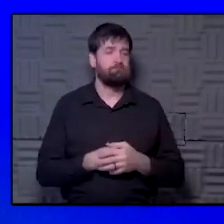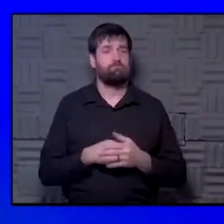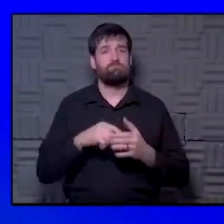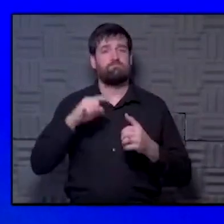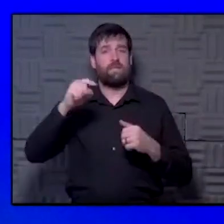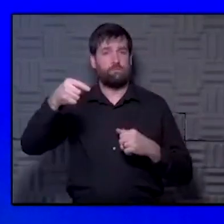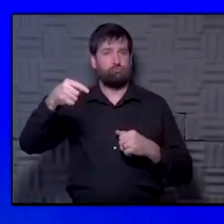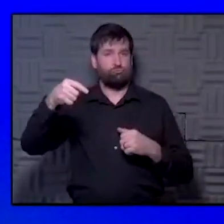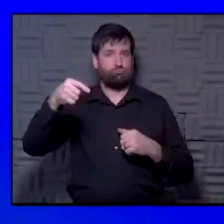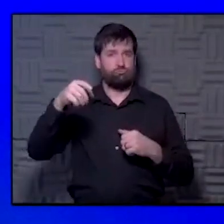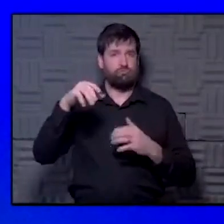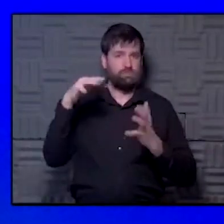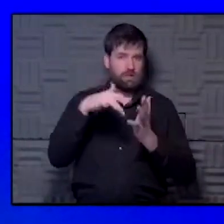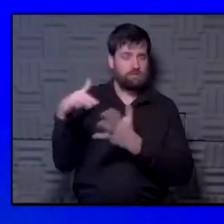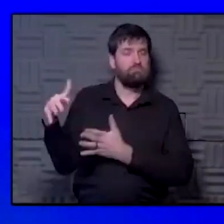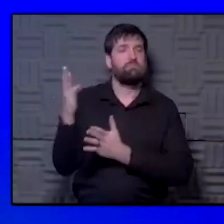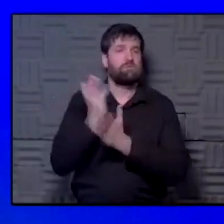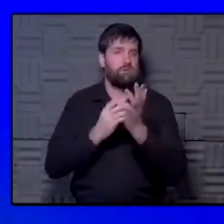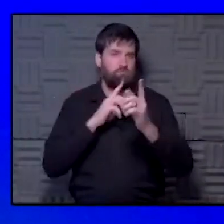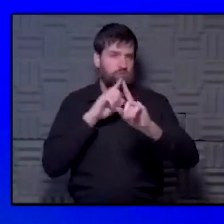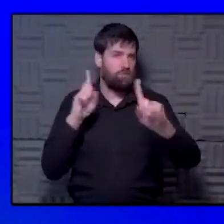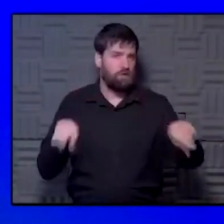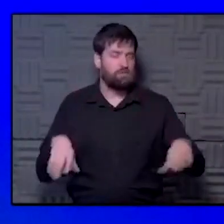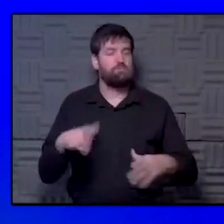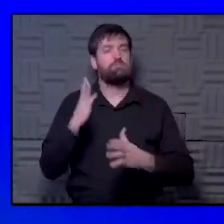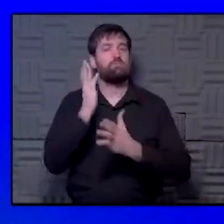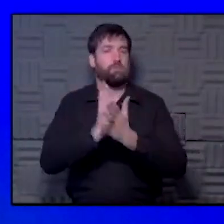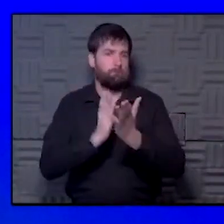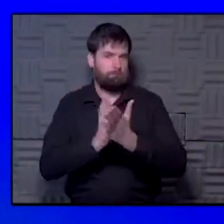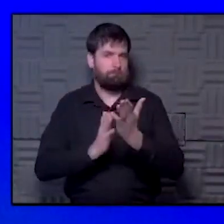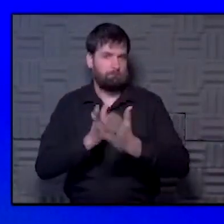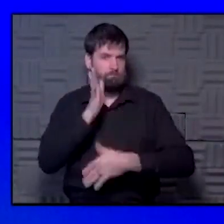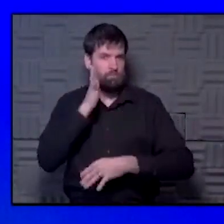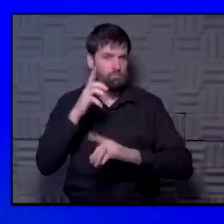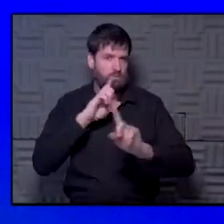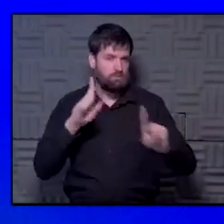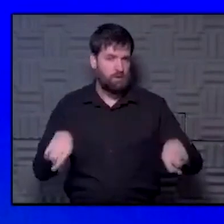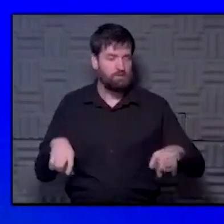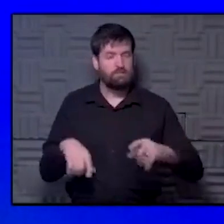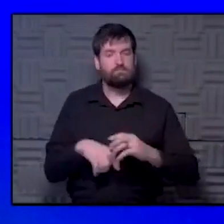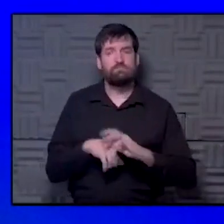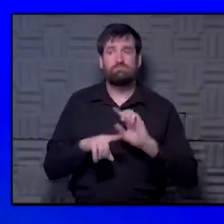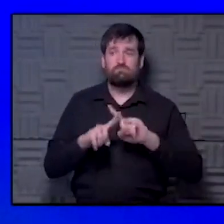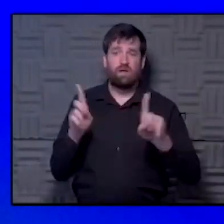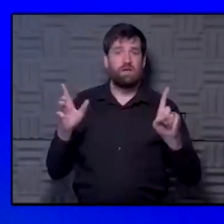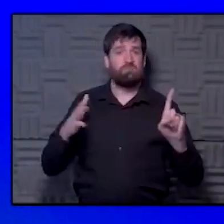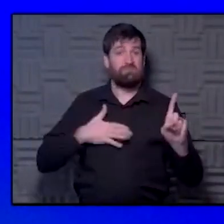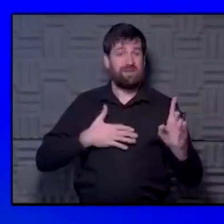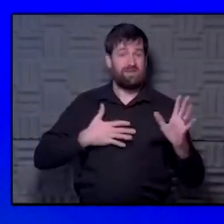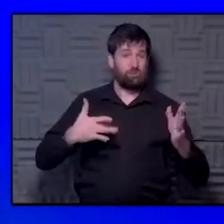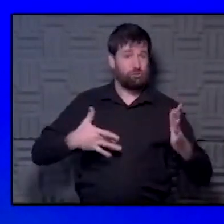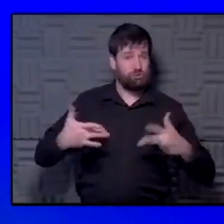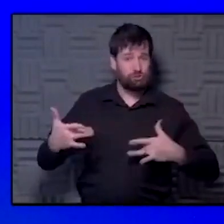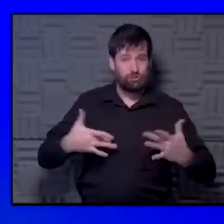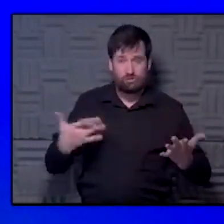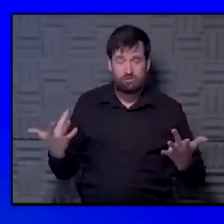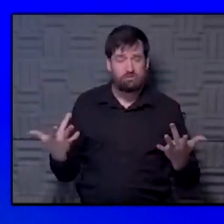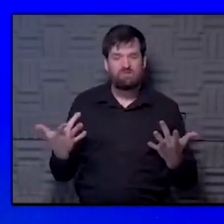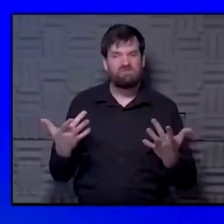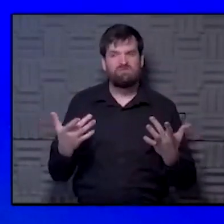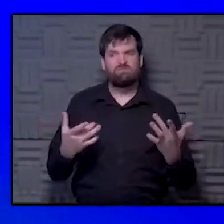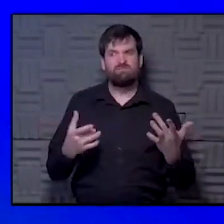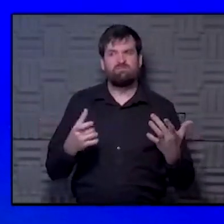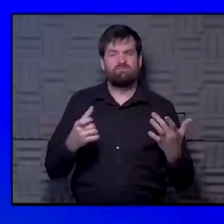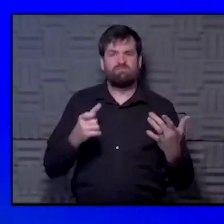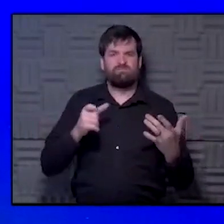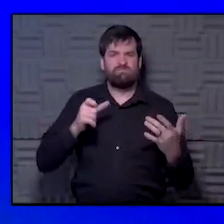studies did show you do have somewhat of a response, or individuals will have a response. But my concern is not that you would get